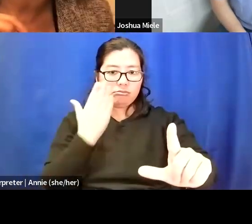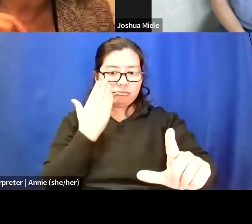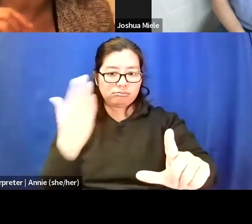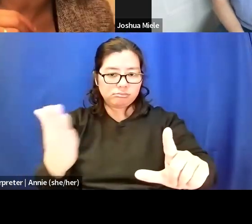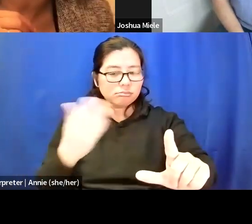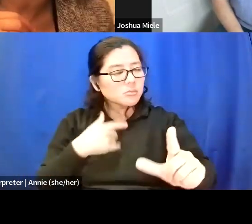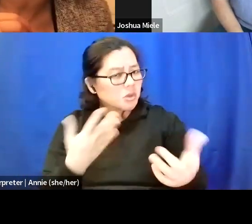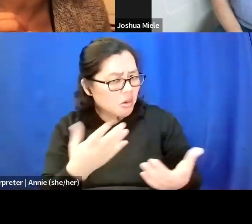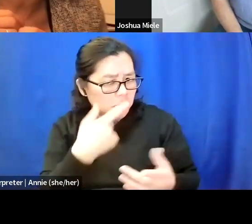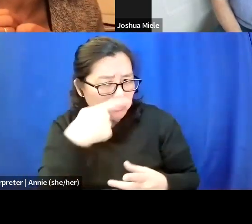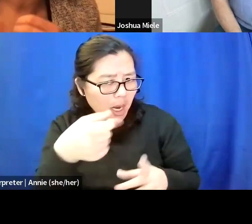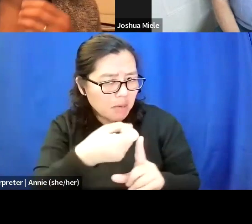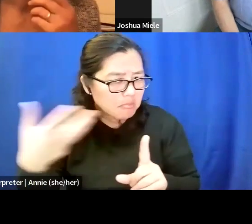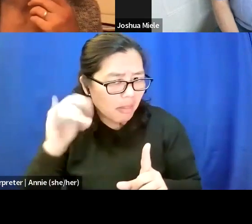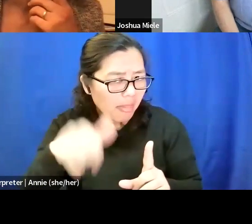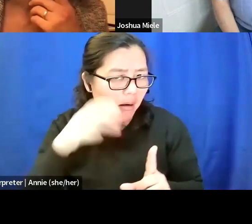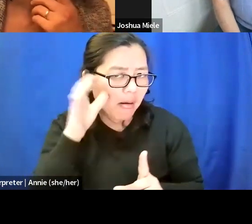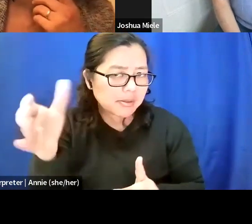share a little bit more about that.